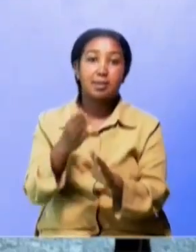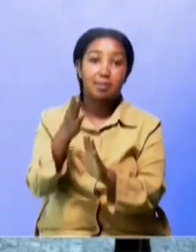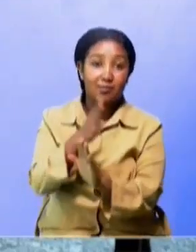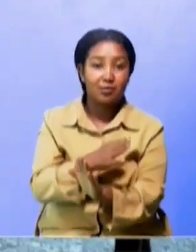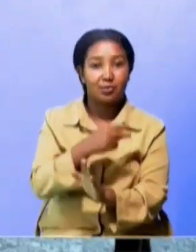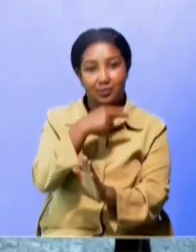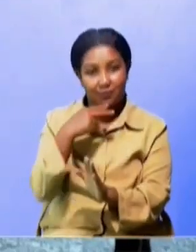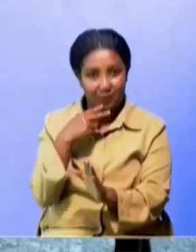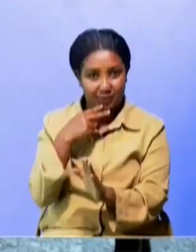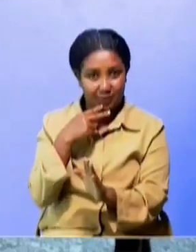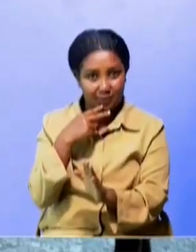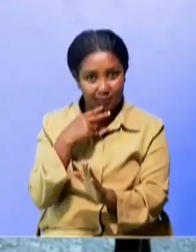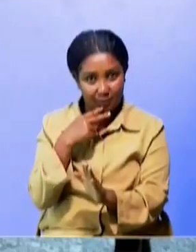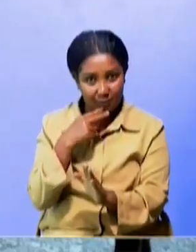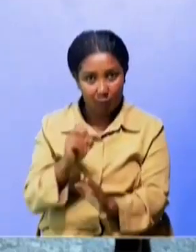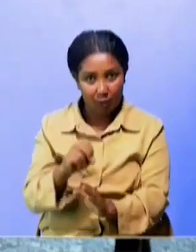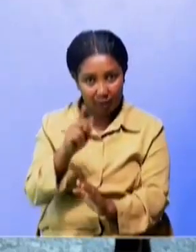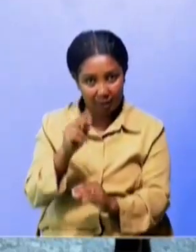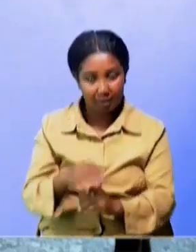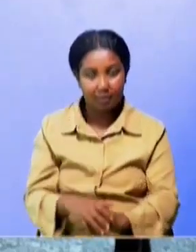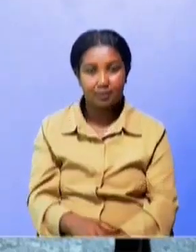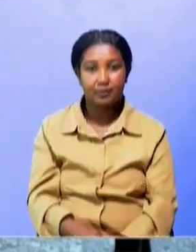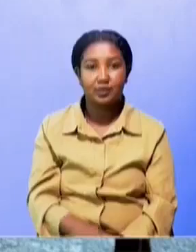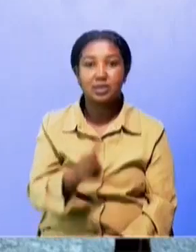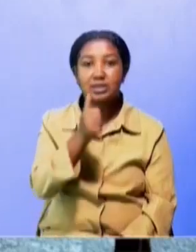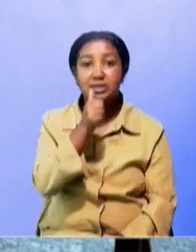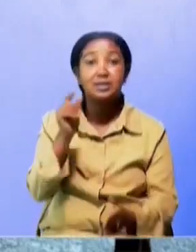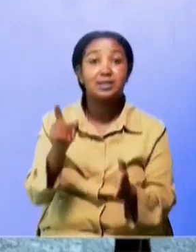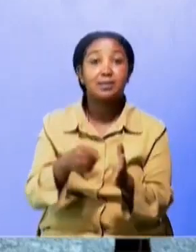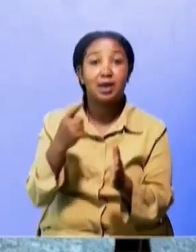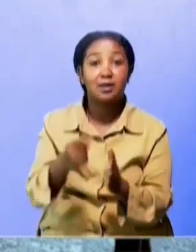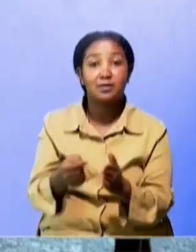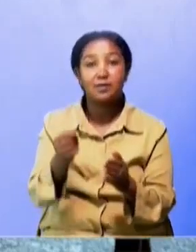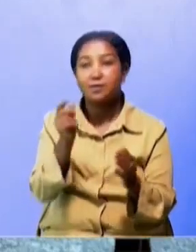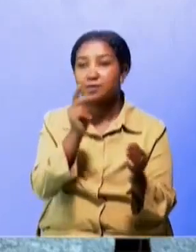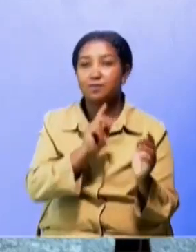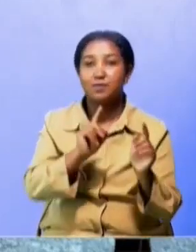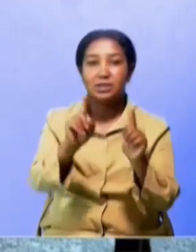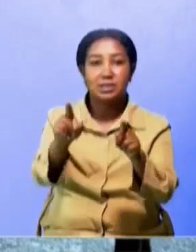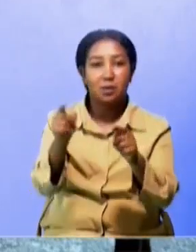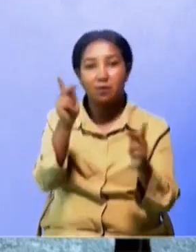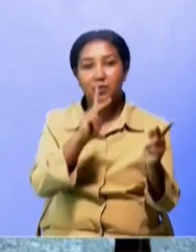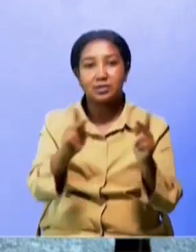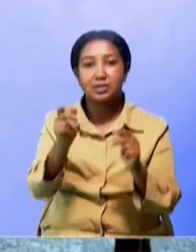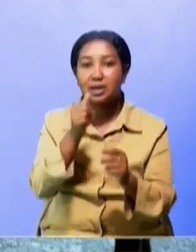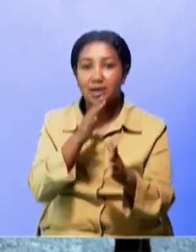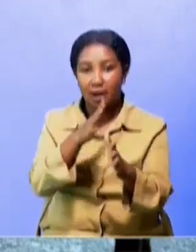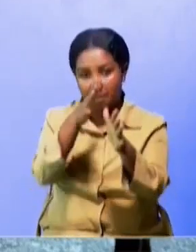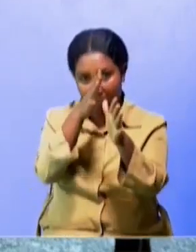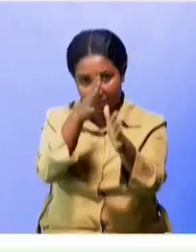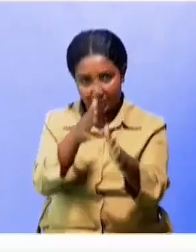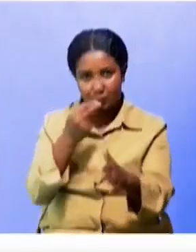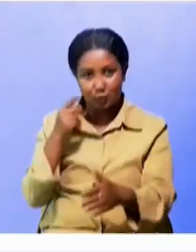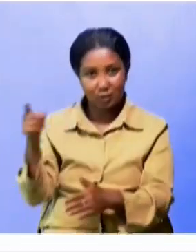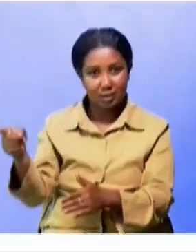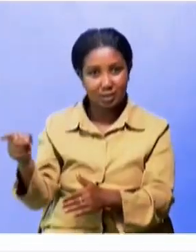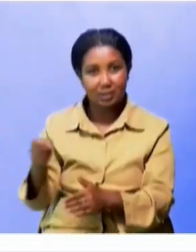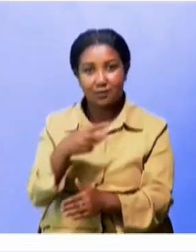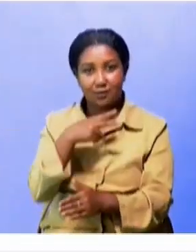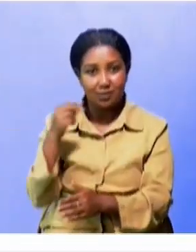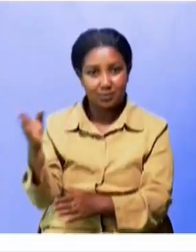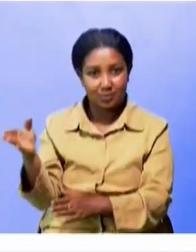verb. Come on. She sometimes visits her grandparents. Look at, this is a